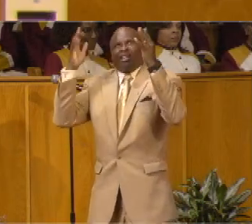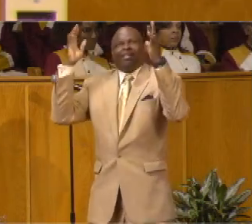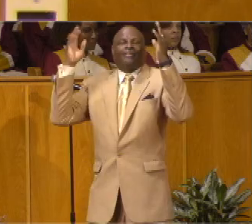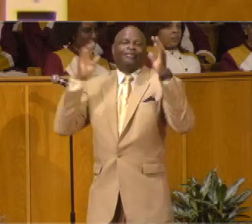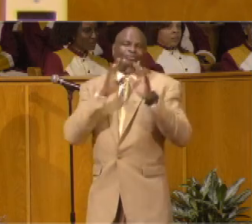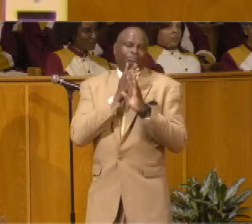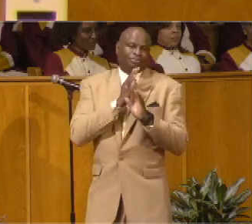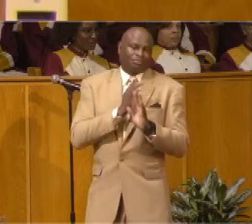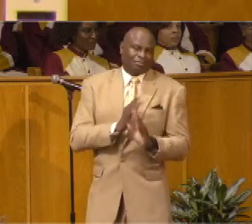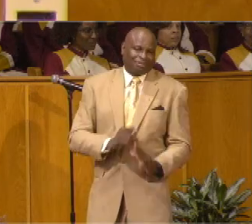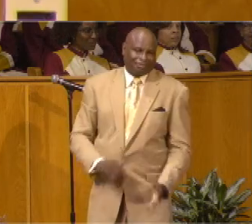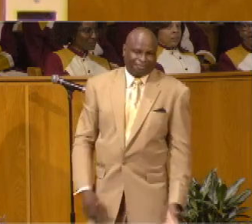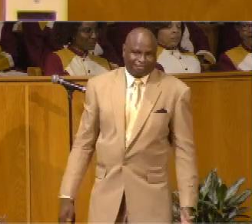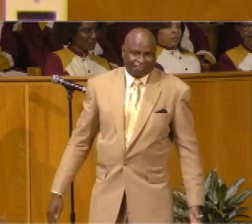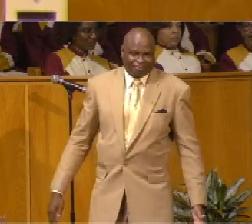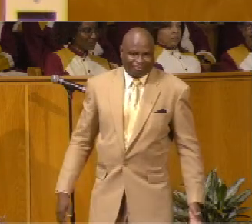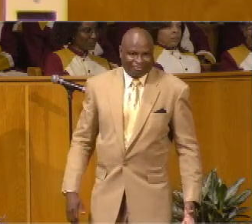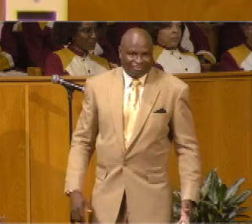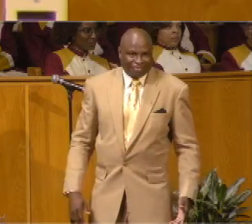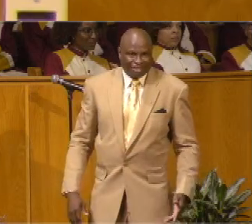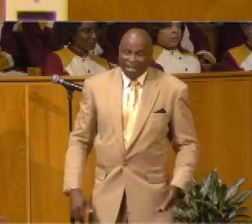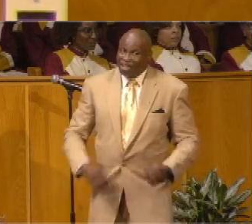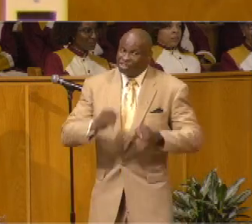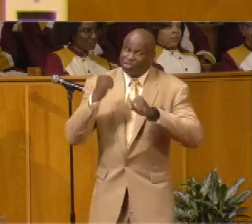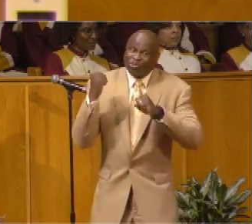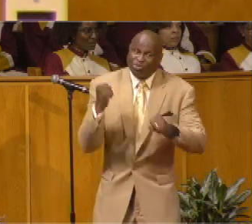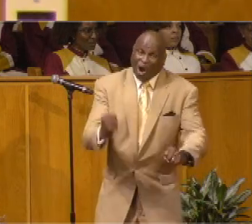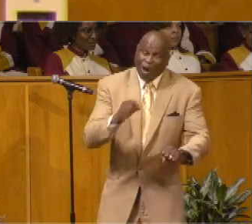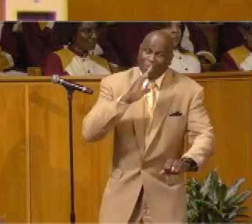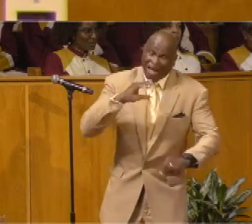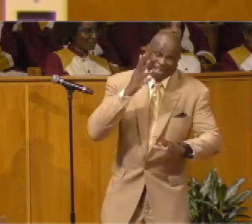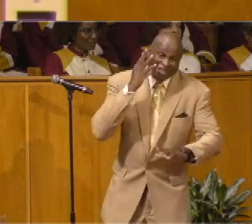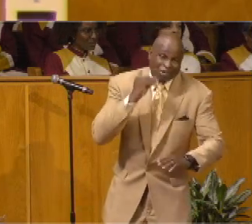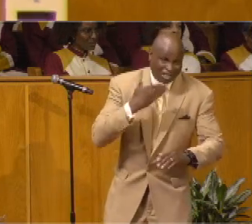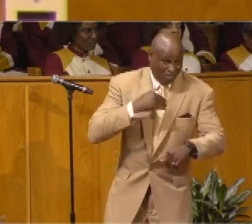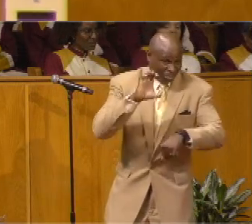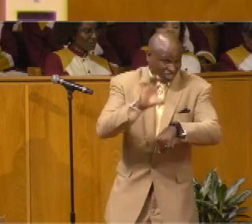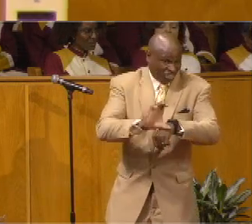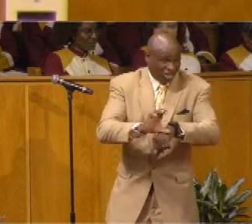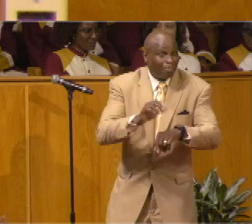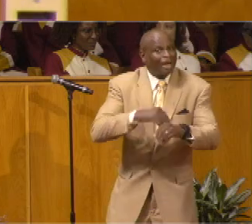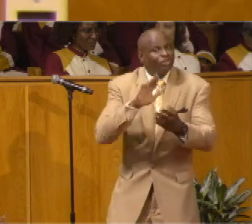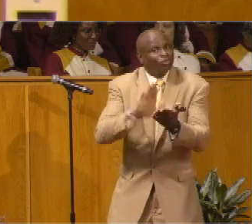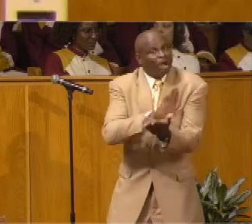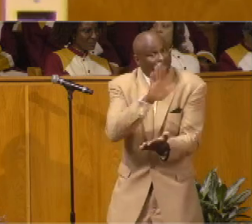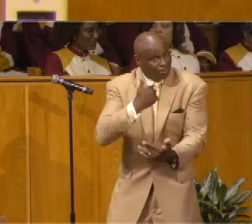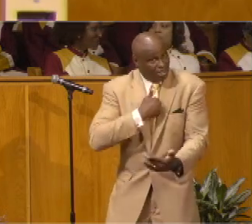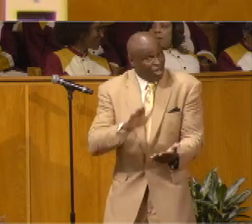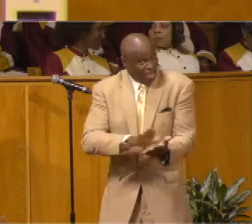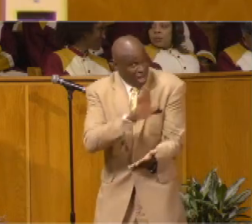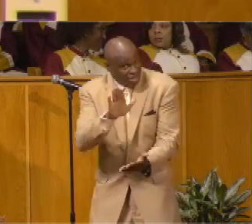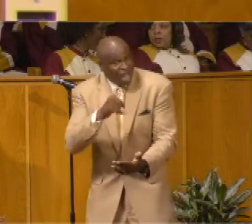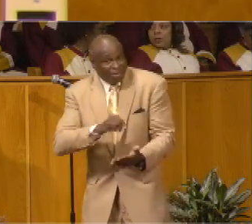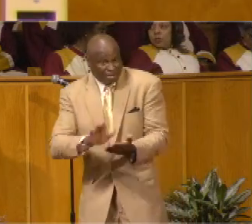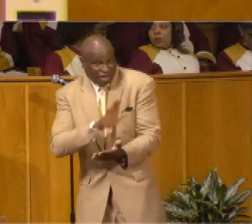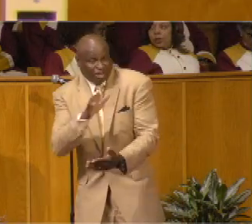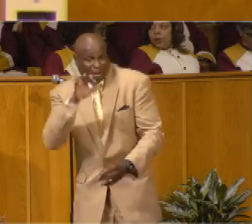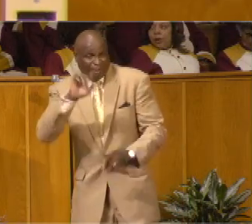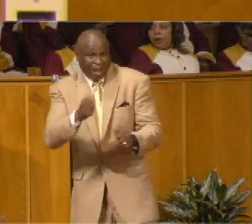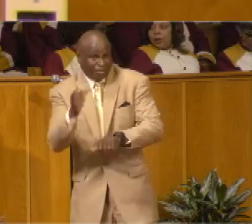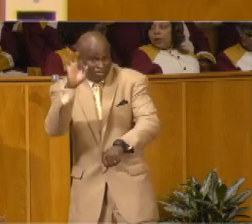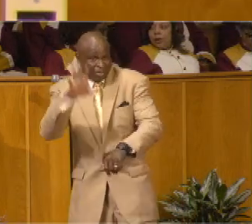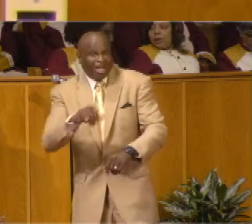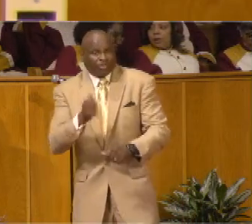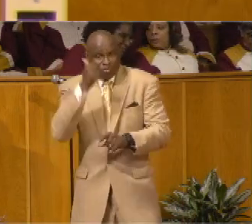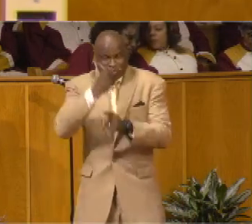tongues. I had a very traumatic experience my junior year at Duke University. Here I am, a Baptist preacher, and